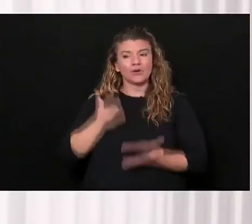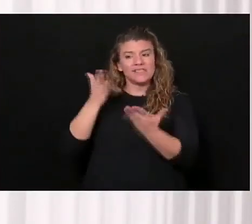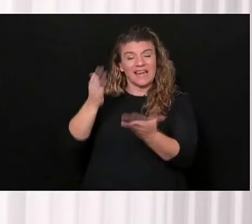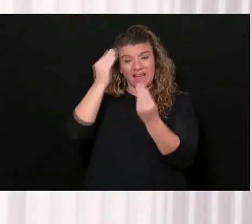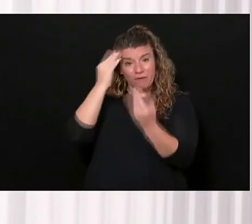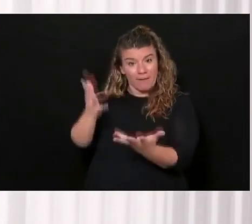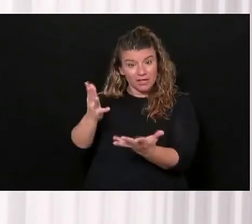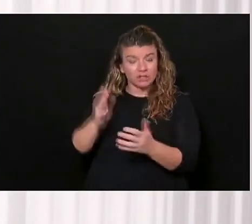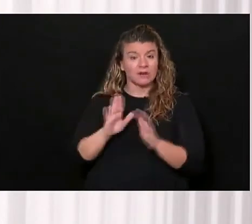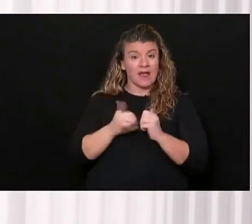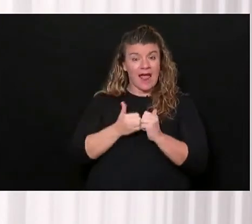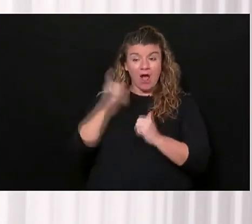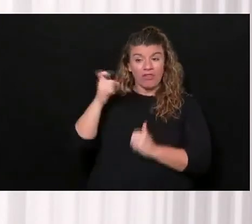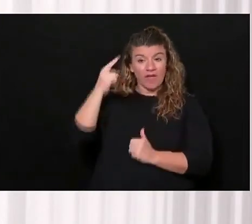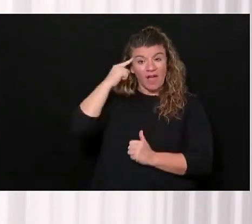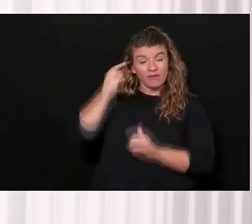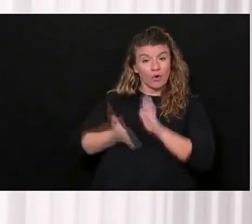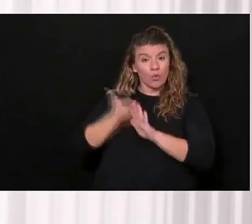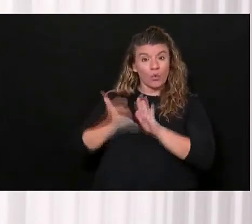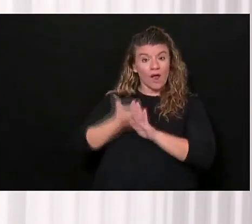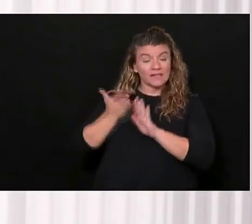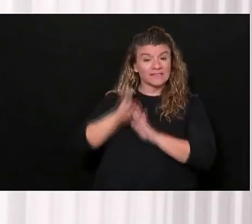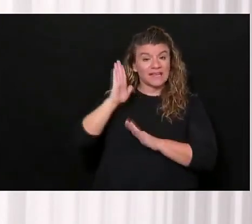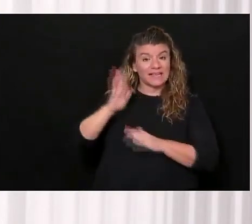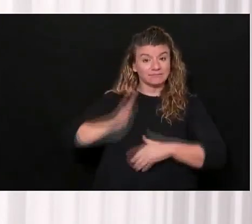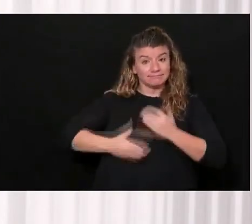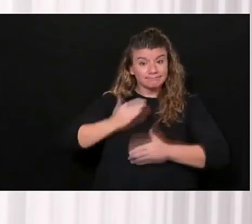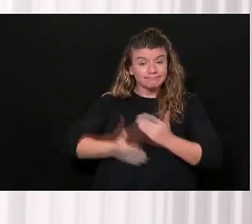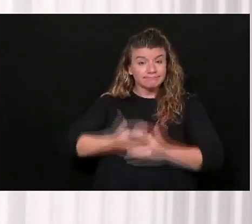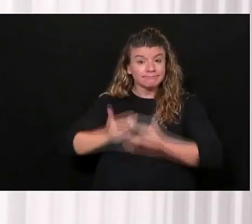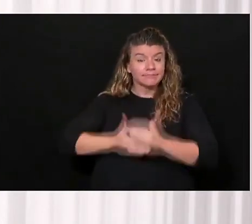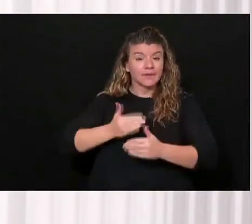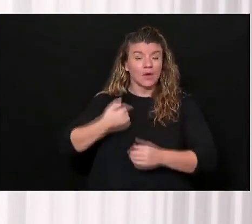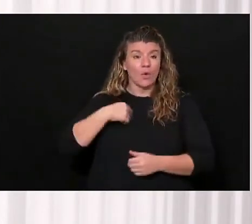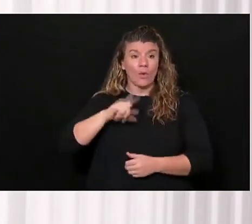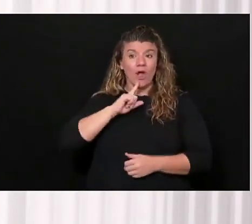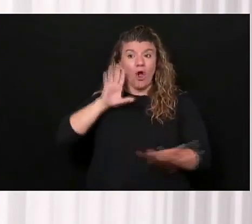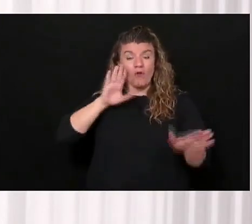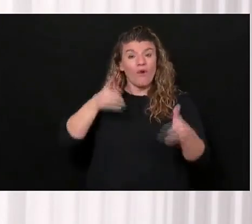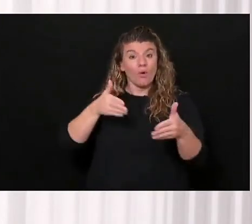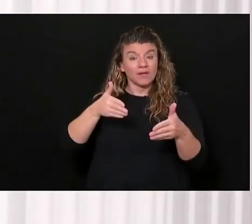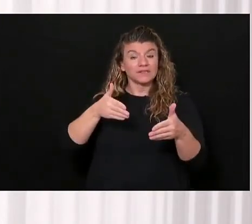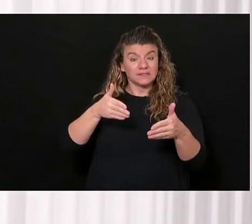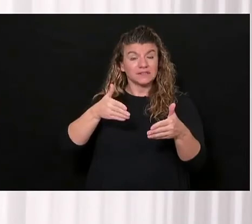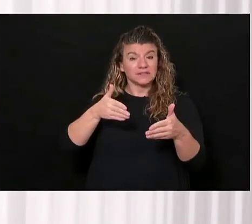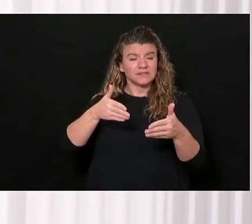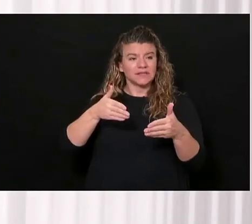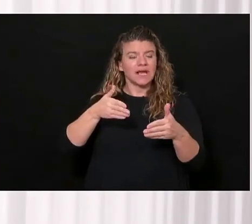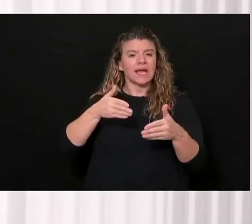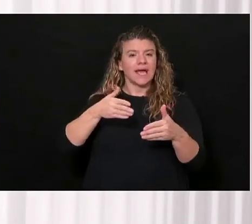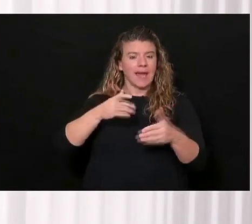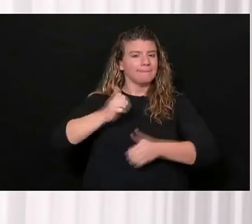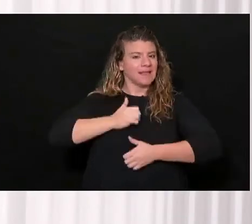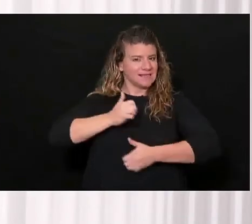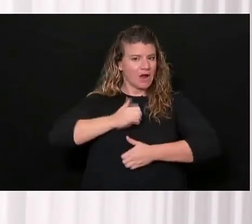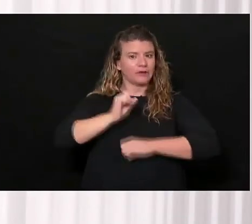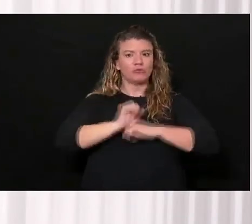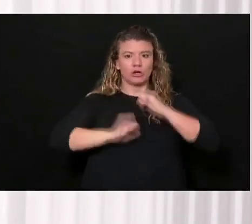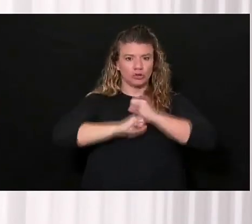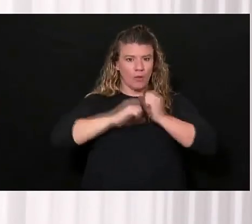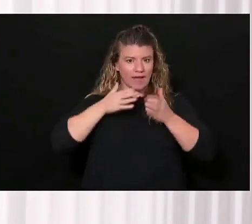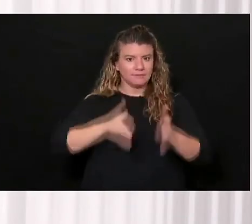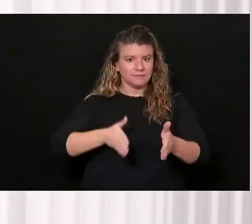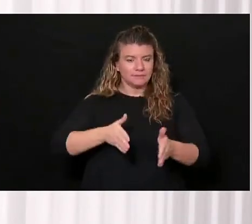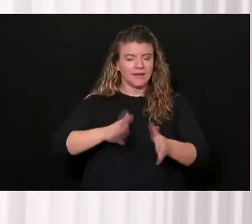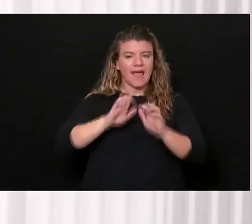the governor runs the operation, we are focused in a military structured manner as